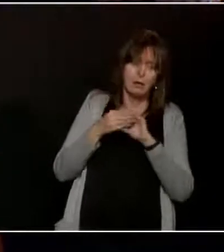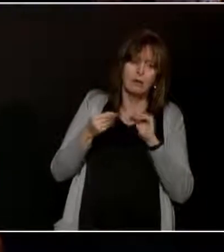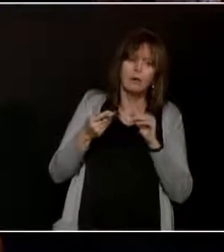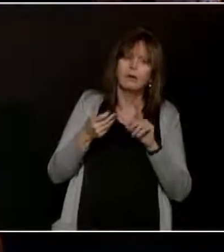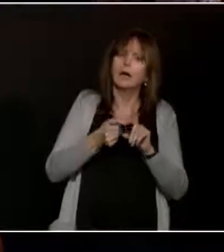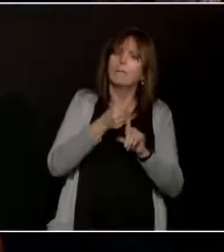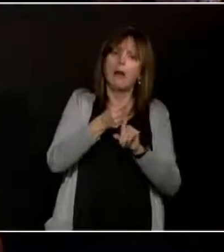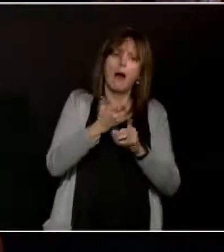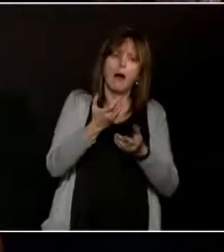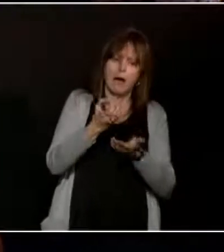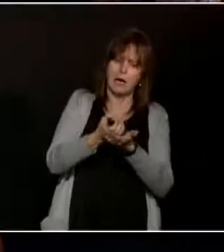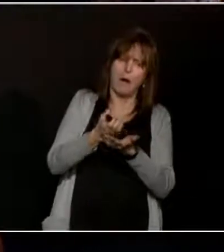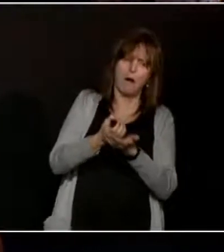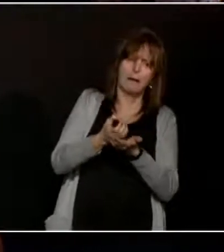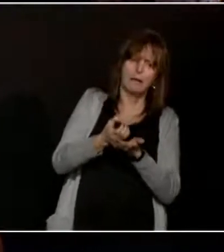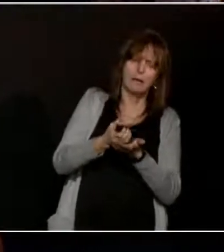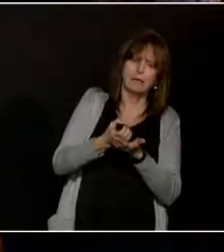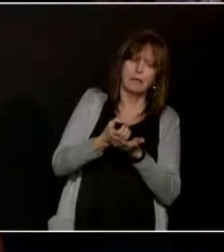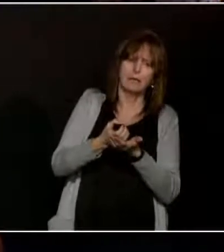future.